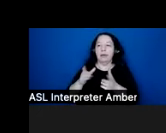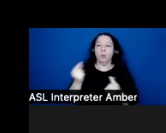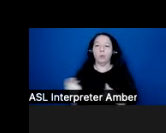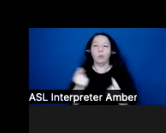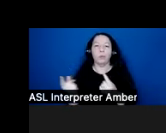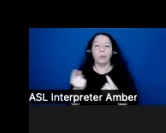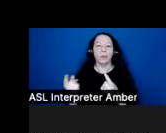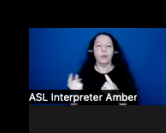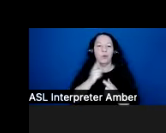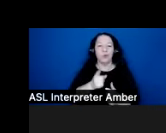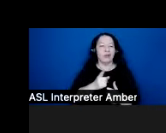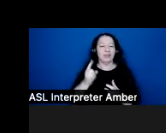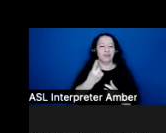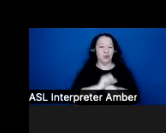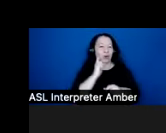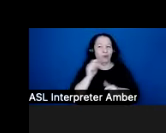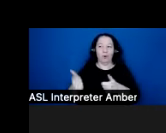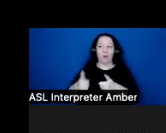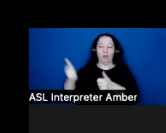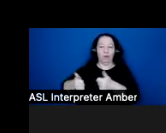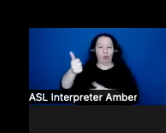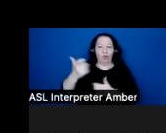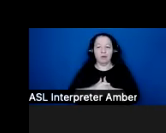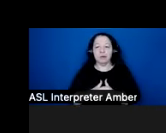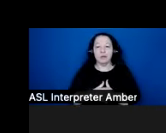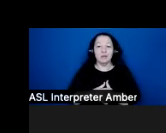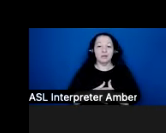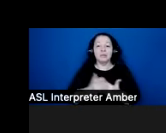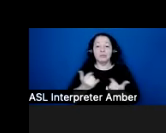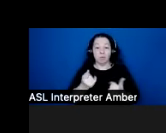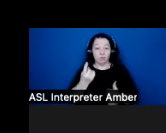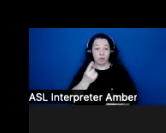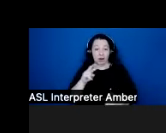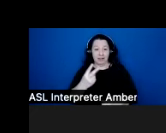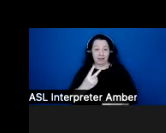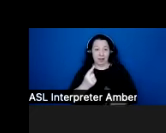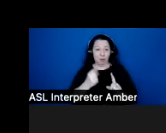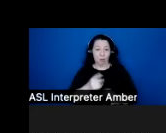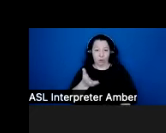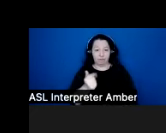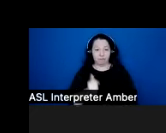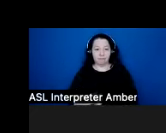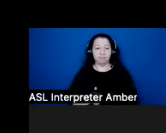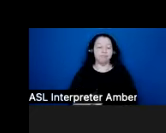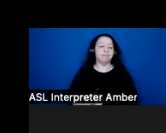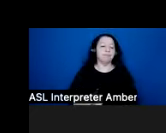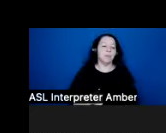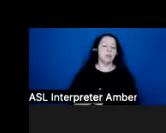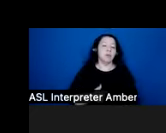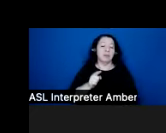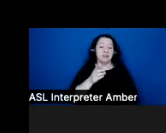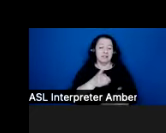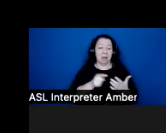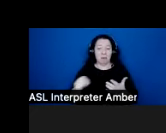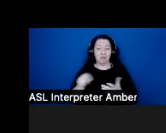second bullet point here, right, is looking at how too often some of these social norms are really